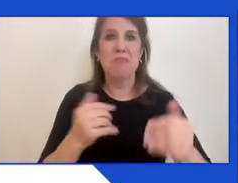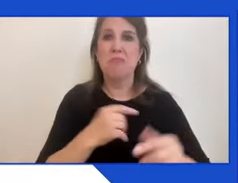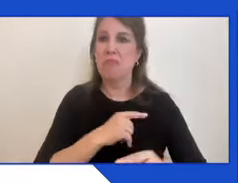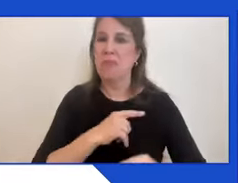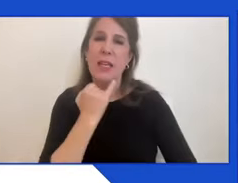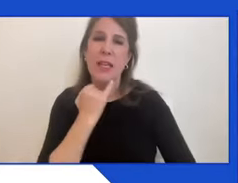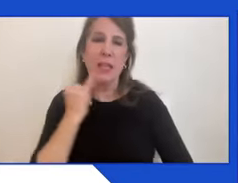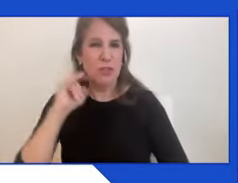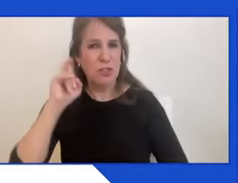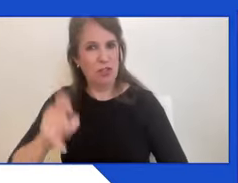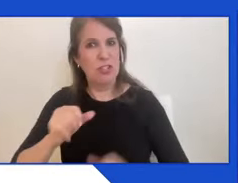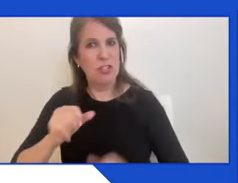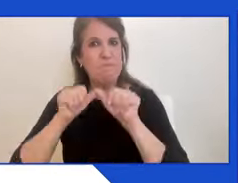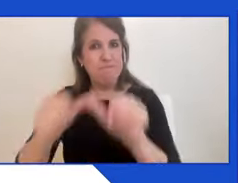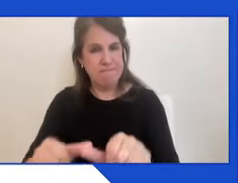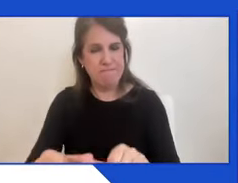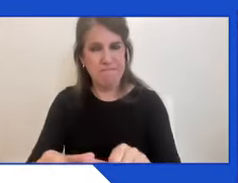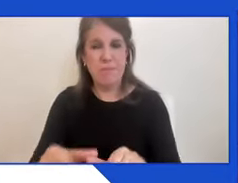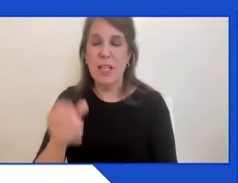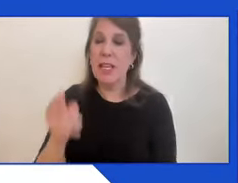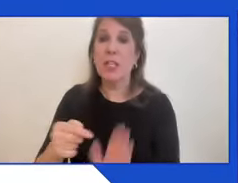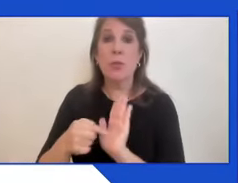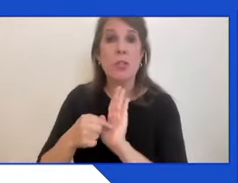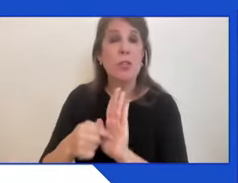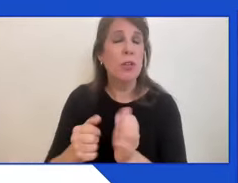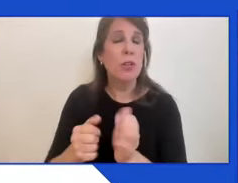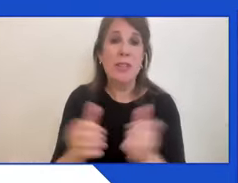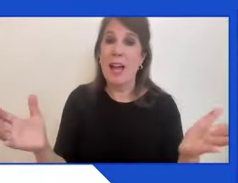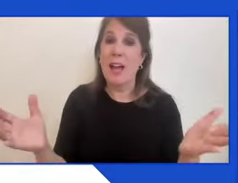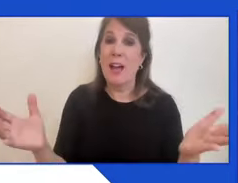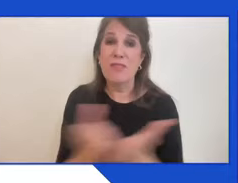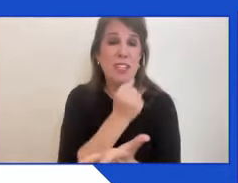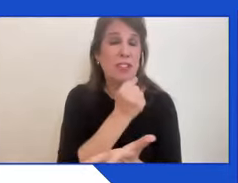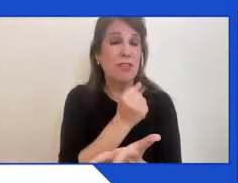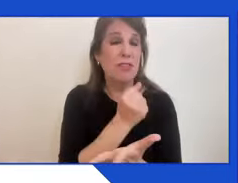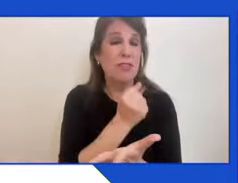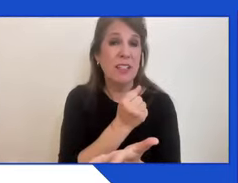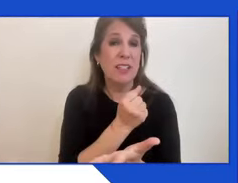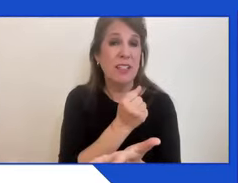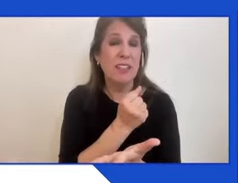For history has shown that without victory, there is no survival.